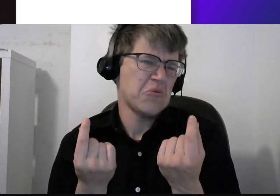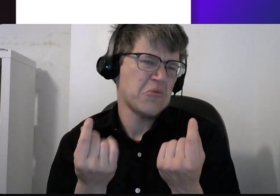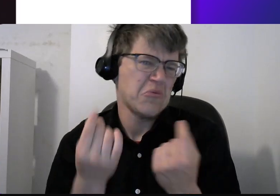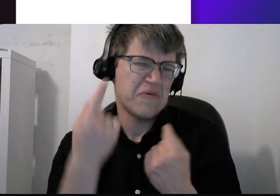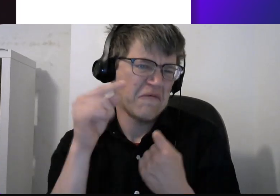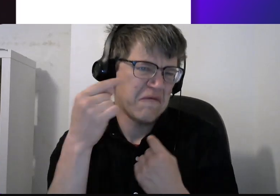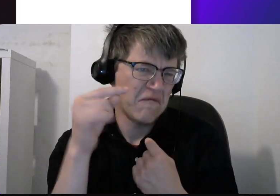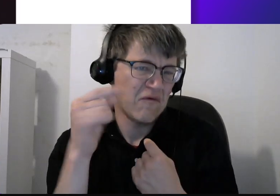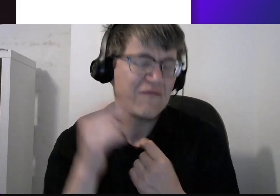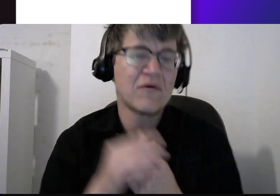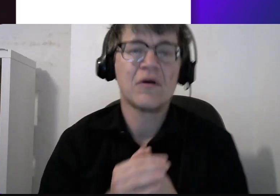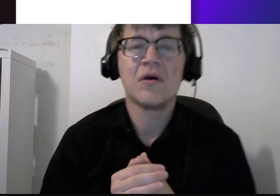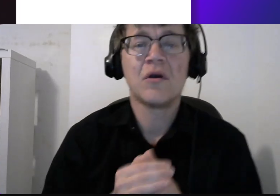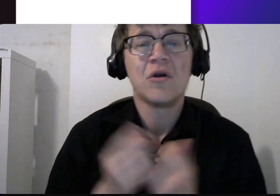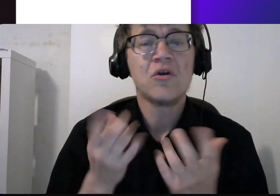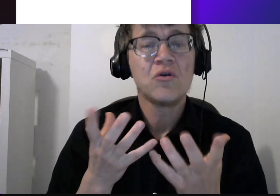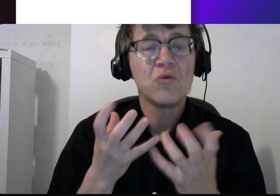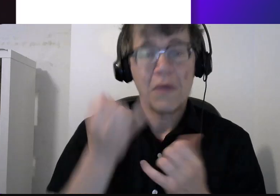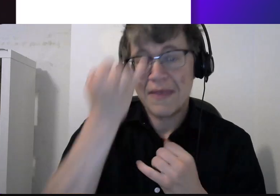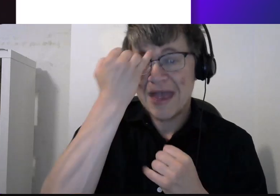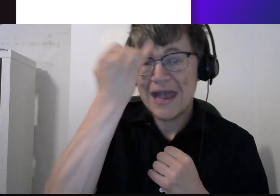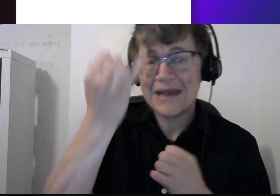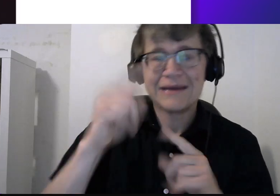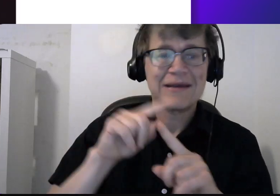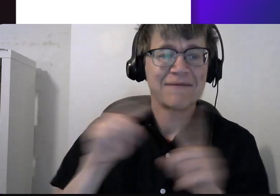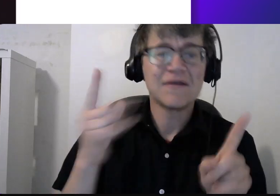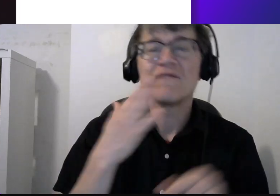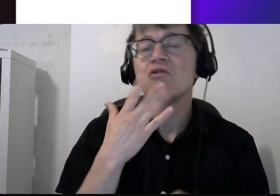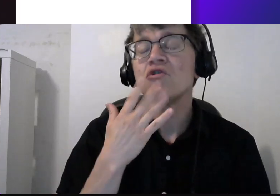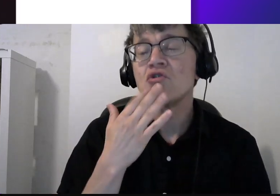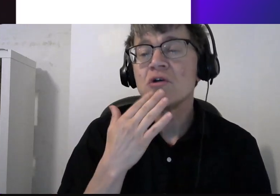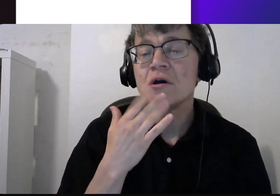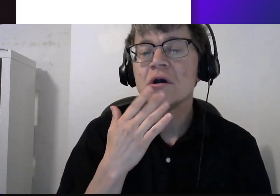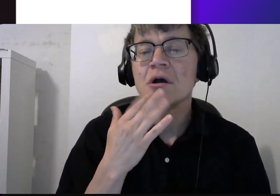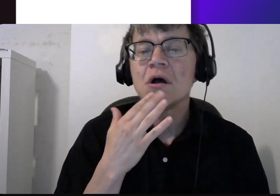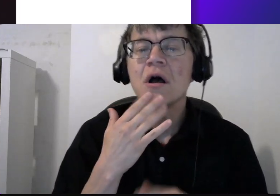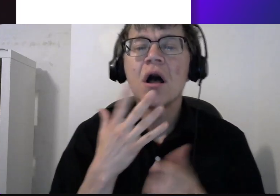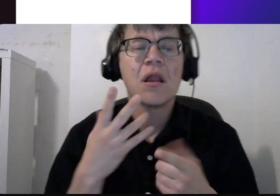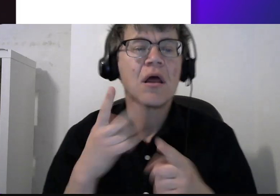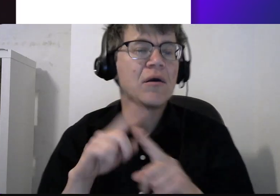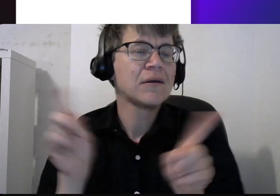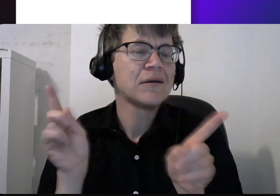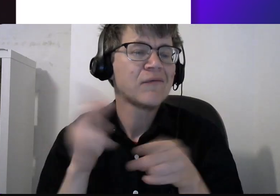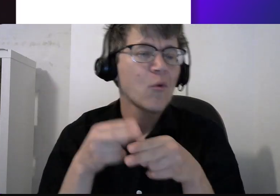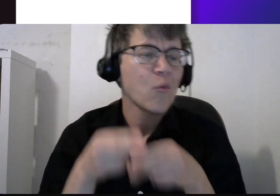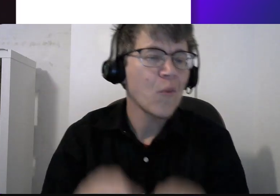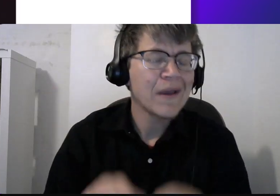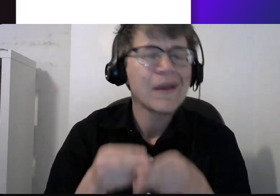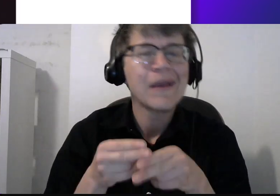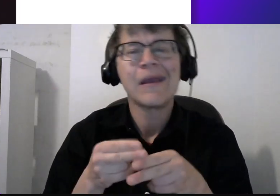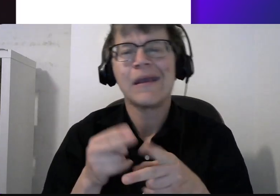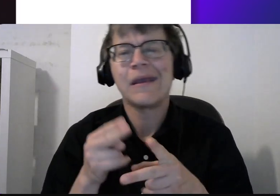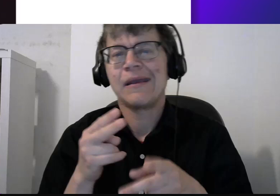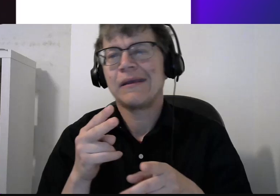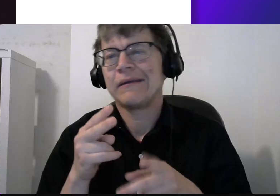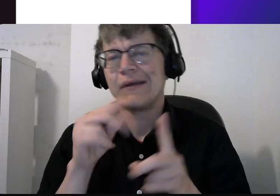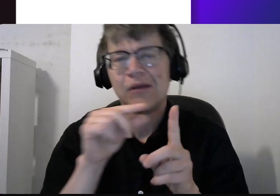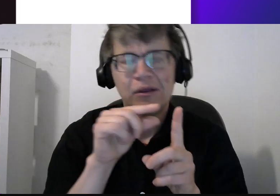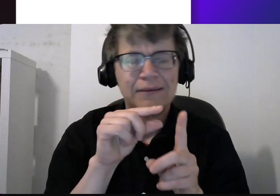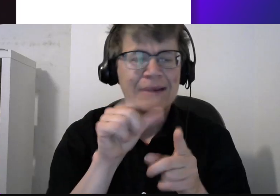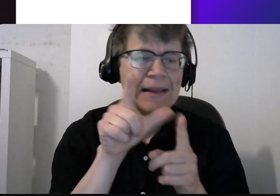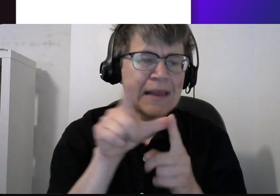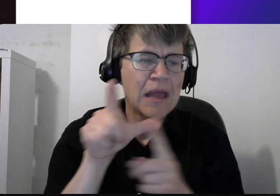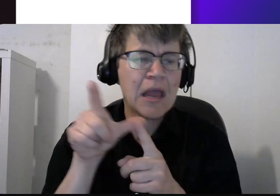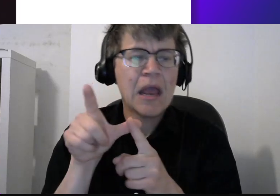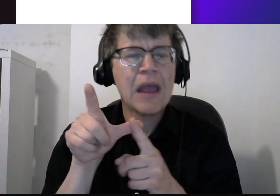that if you're using that idea of the different colored text to pull attention, different weighted text, different styled text, that there's a message